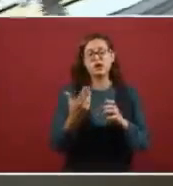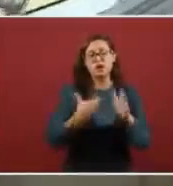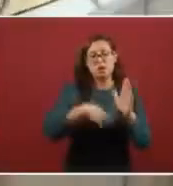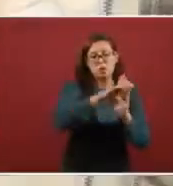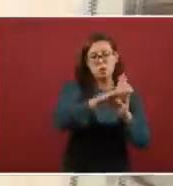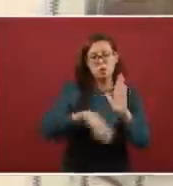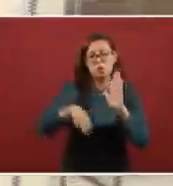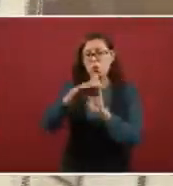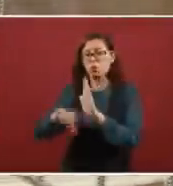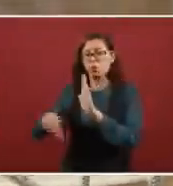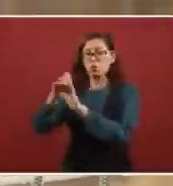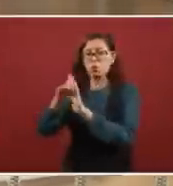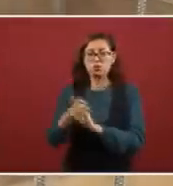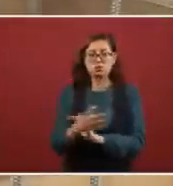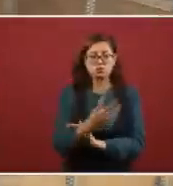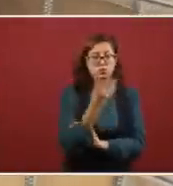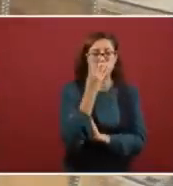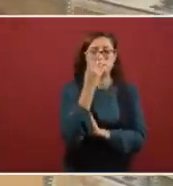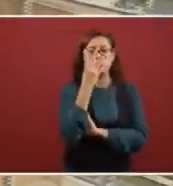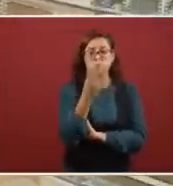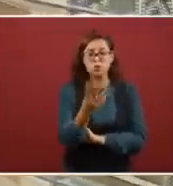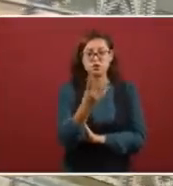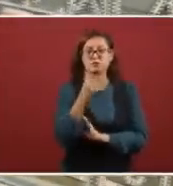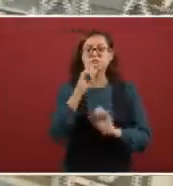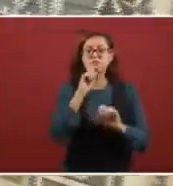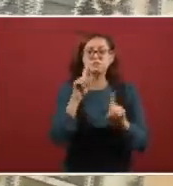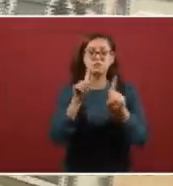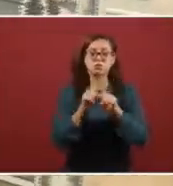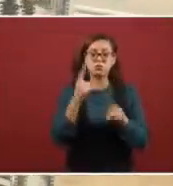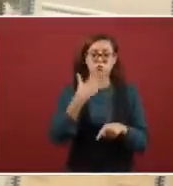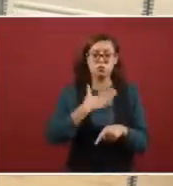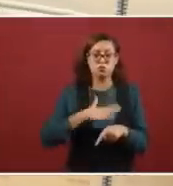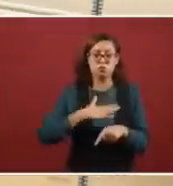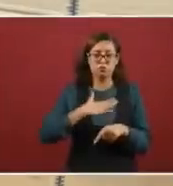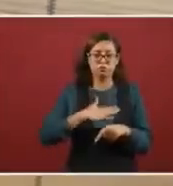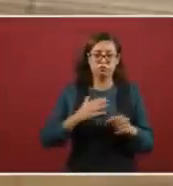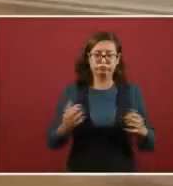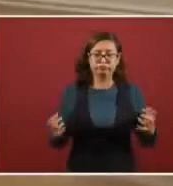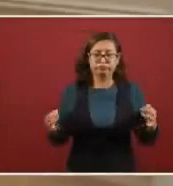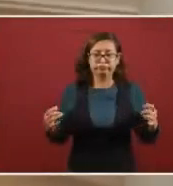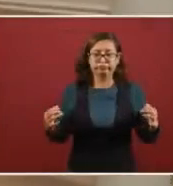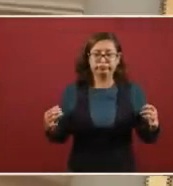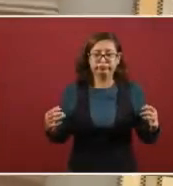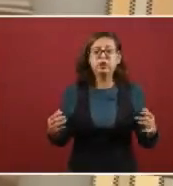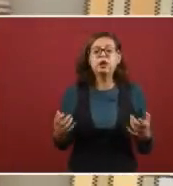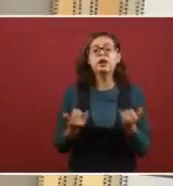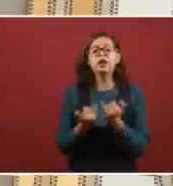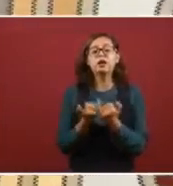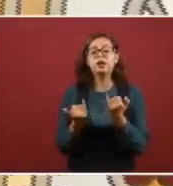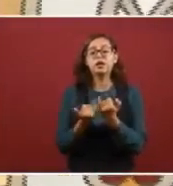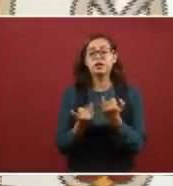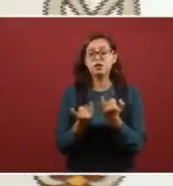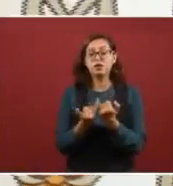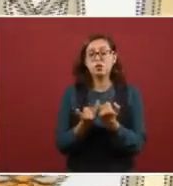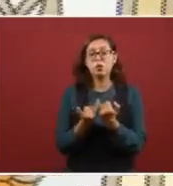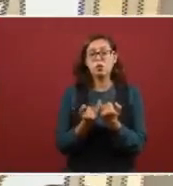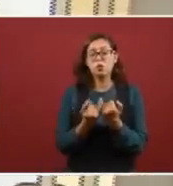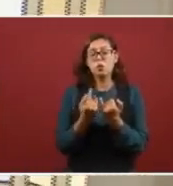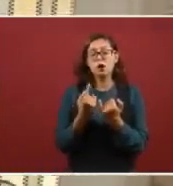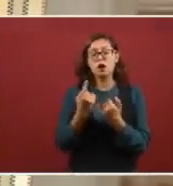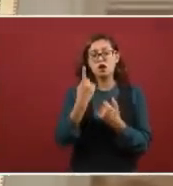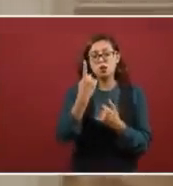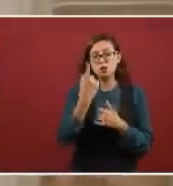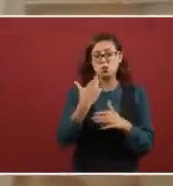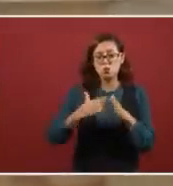of them have their own balconies that are open, jacuzzi bathroom. On the last level, they have a